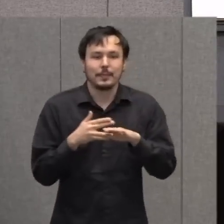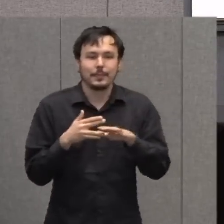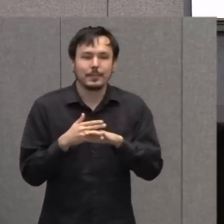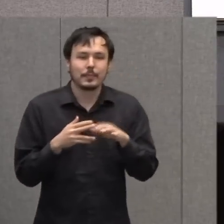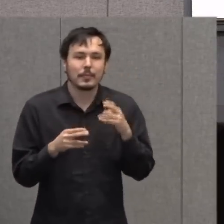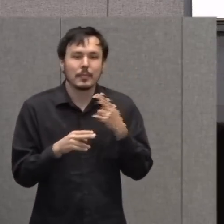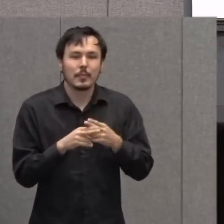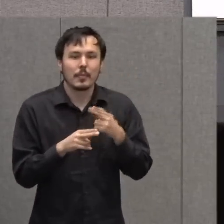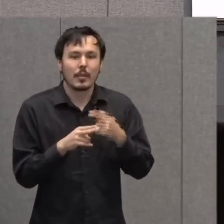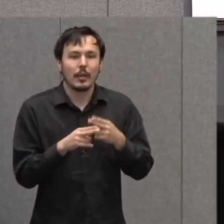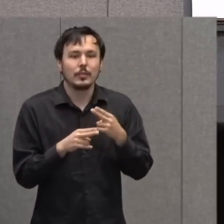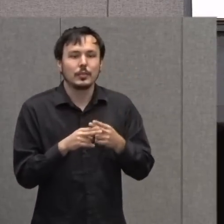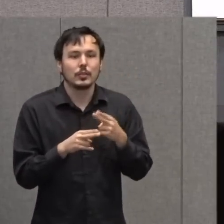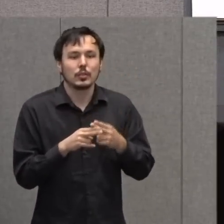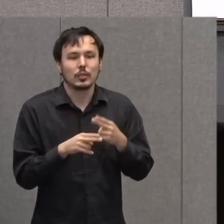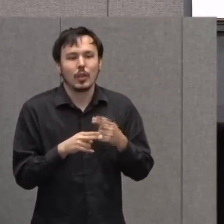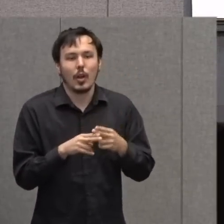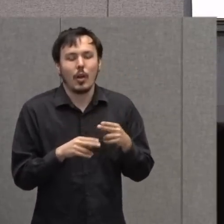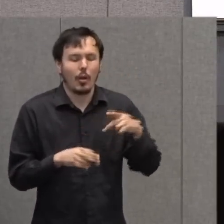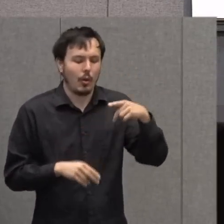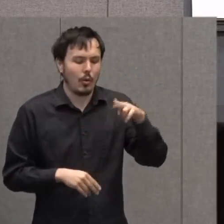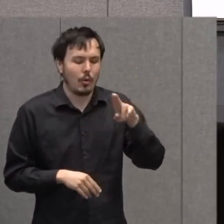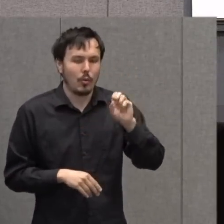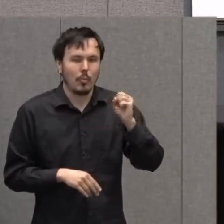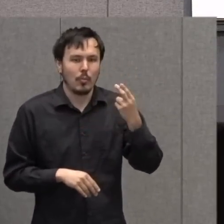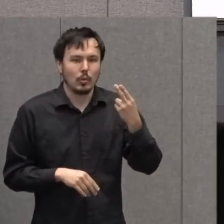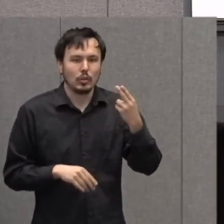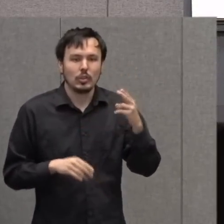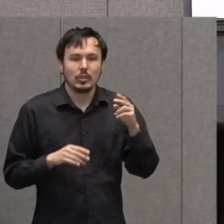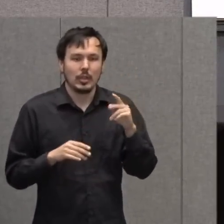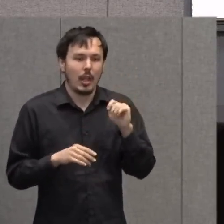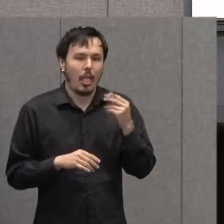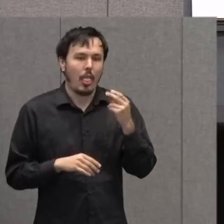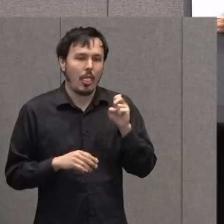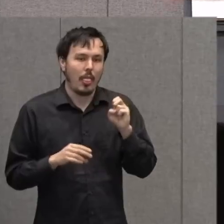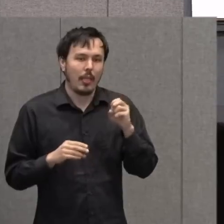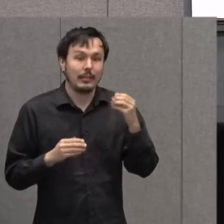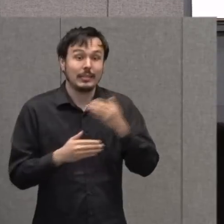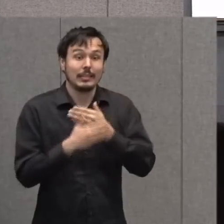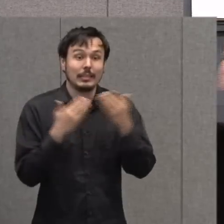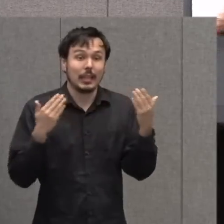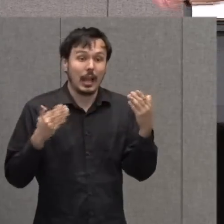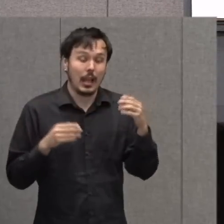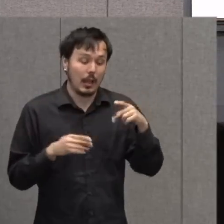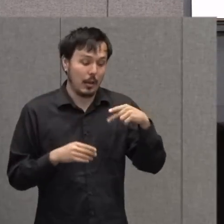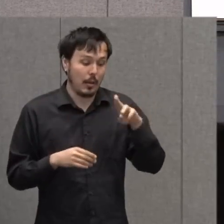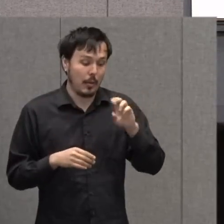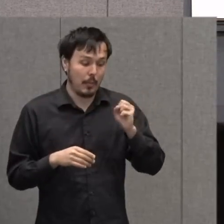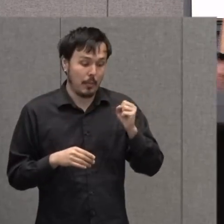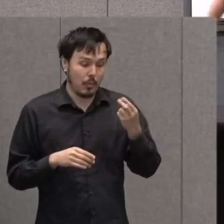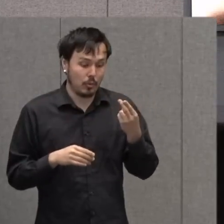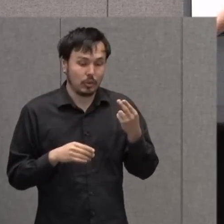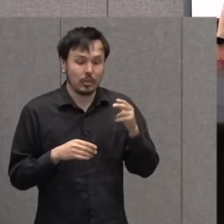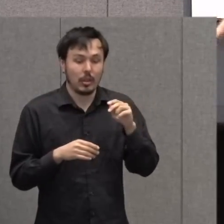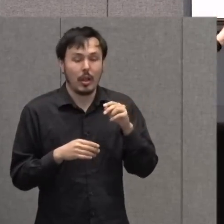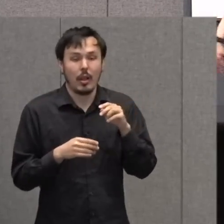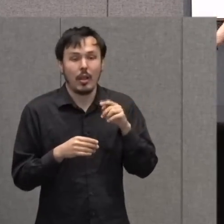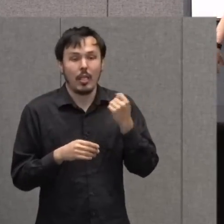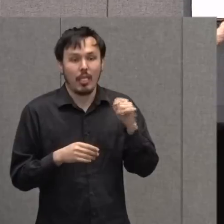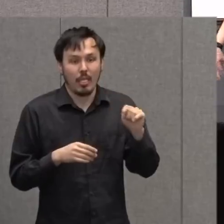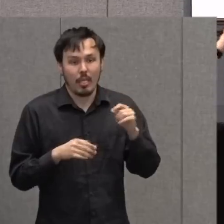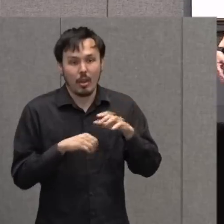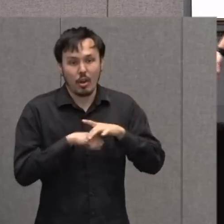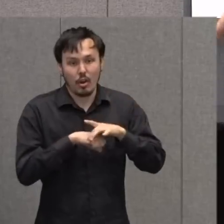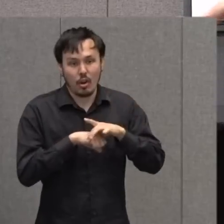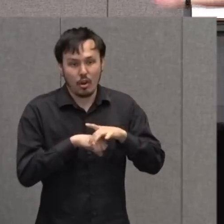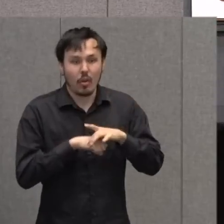called push up the sky and push down the earth. So you're going to like kind of stretch your arms like that. Let's